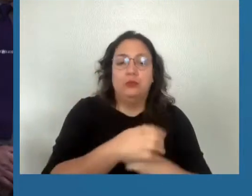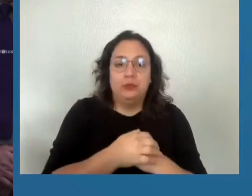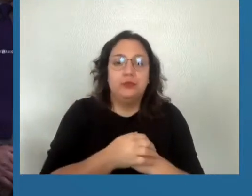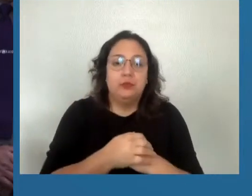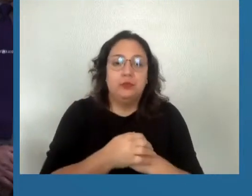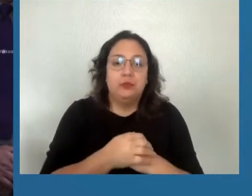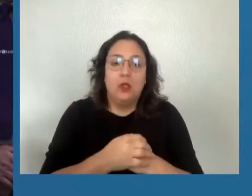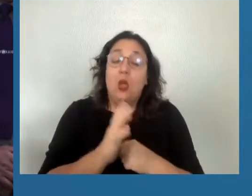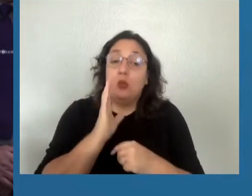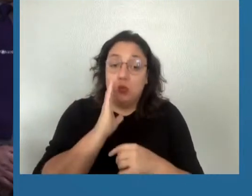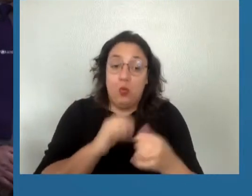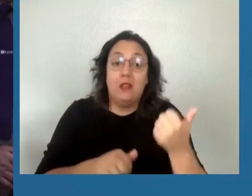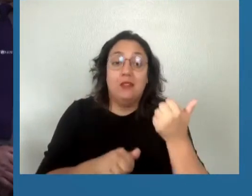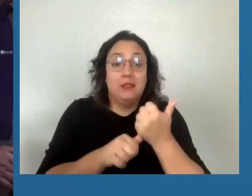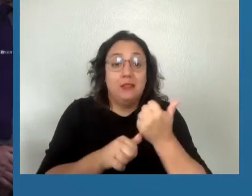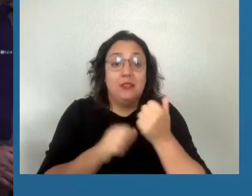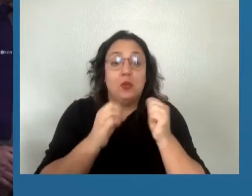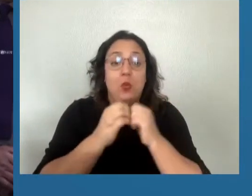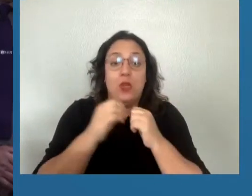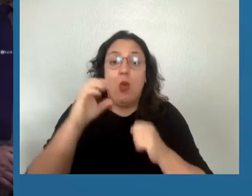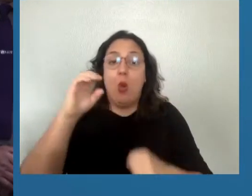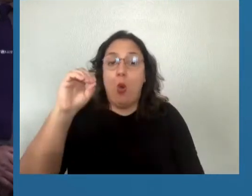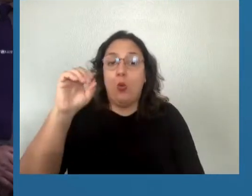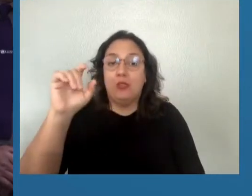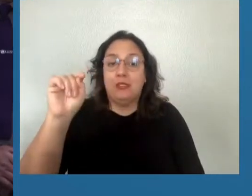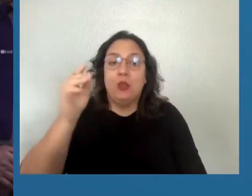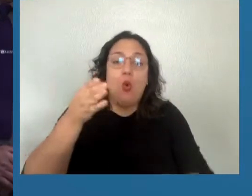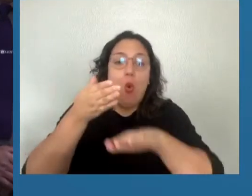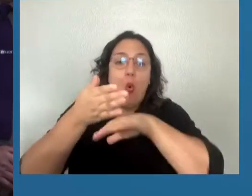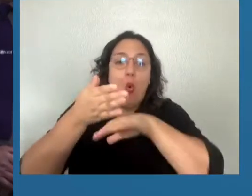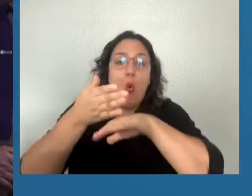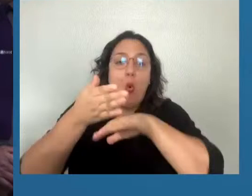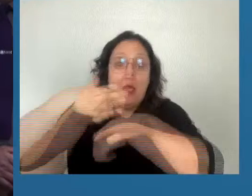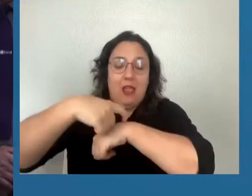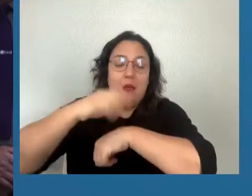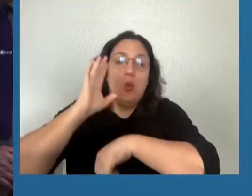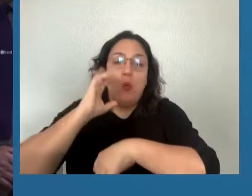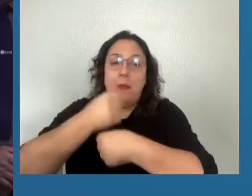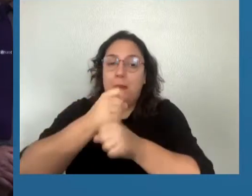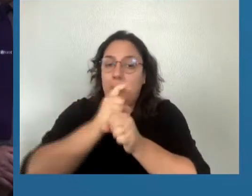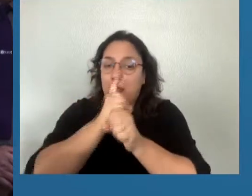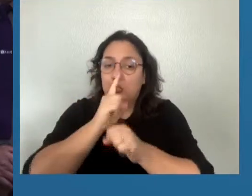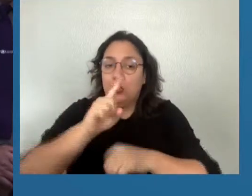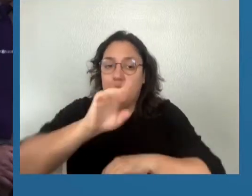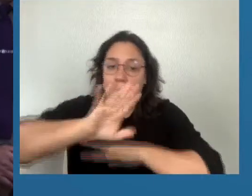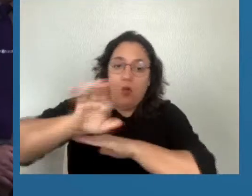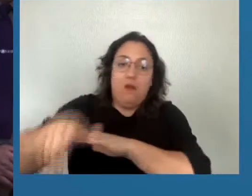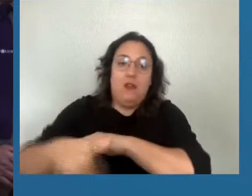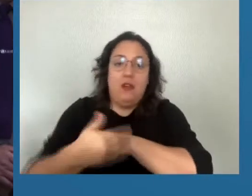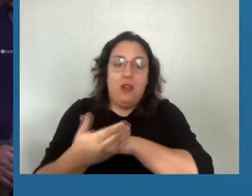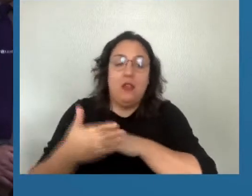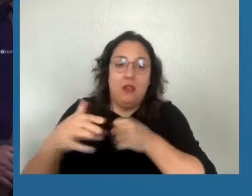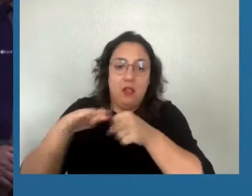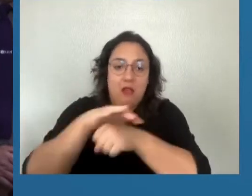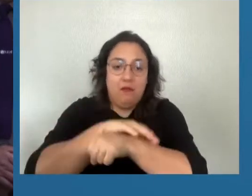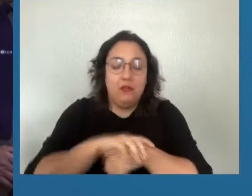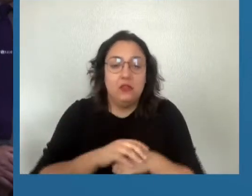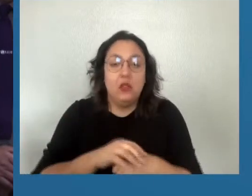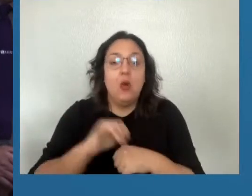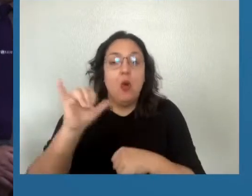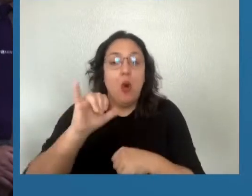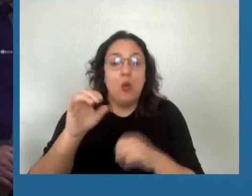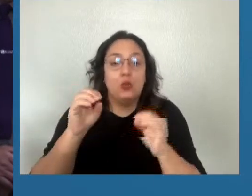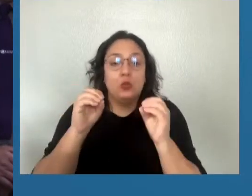overtime. We'll cover overtime shifts to ensure overnight coverage is even more enhanced. We'll pay for new intelligence